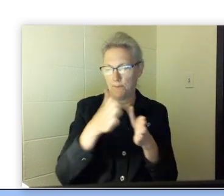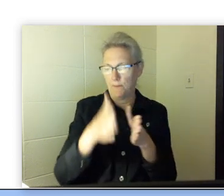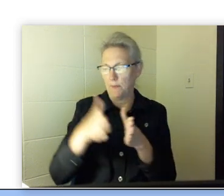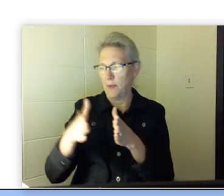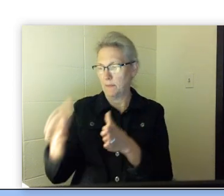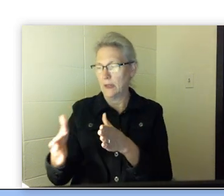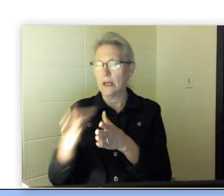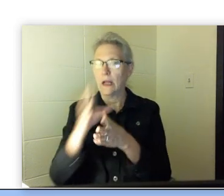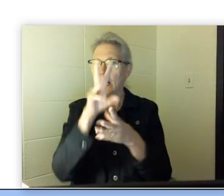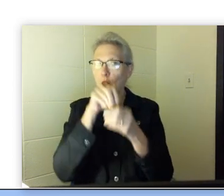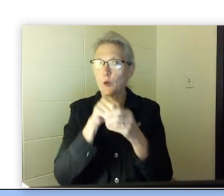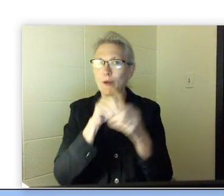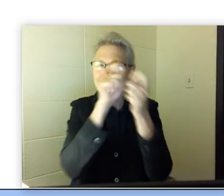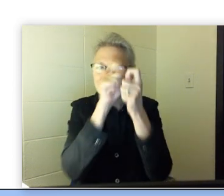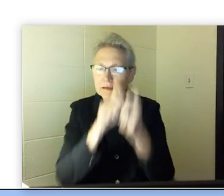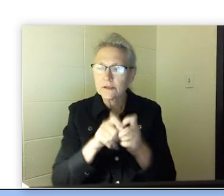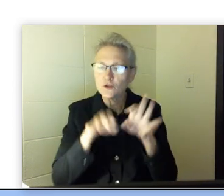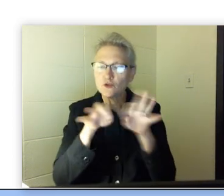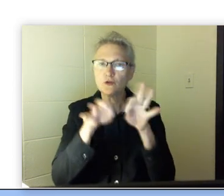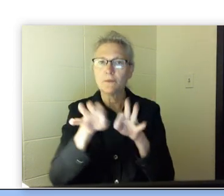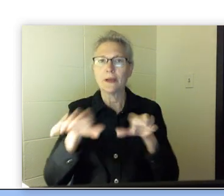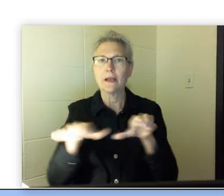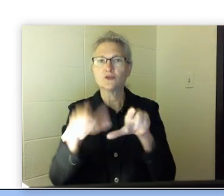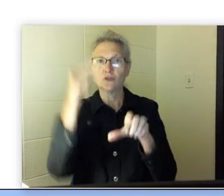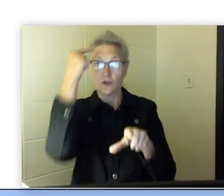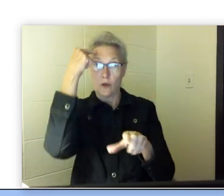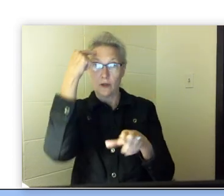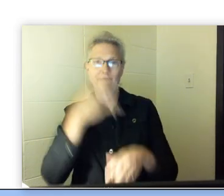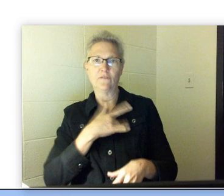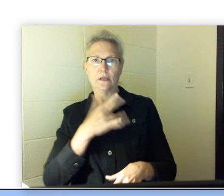to describe actions, thoughts, and feelings.